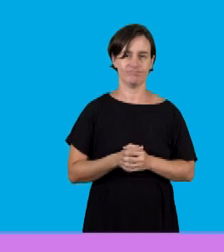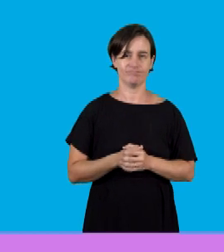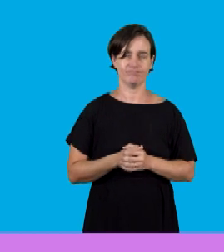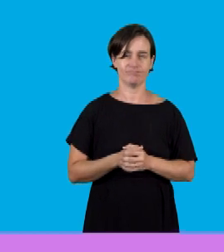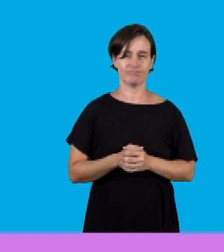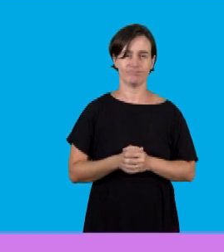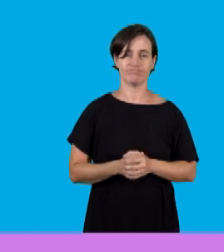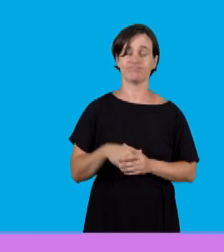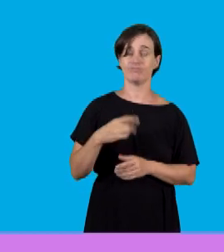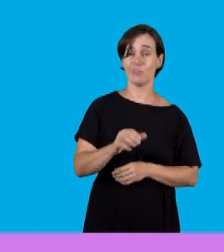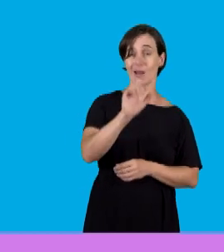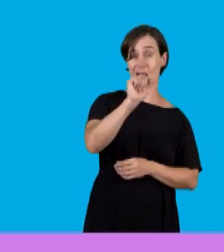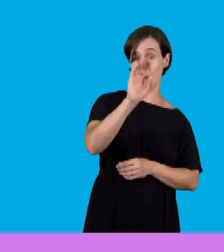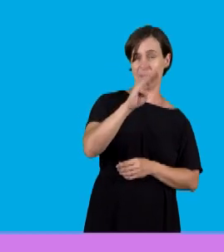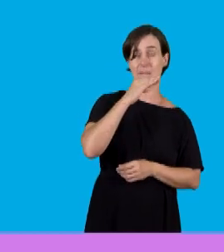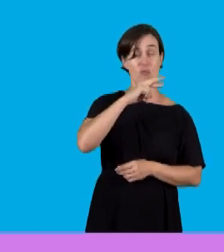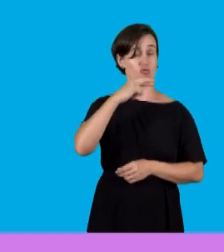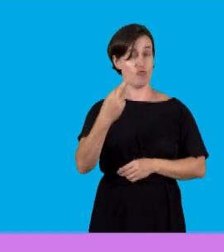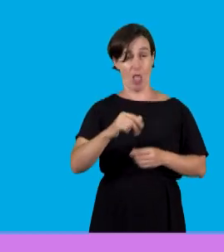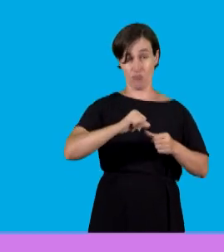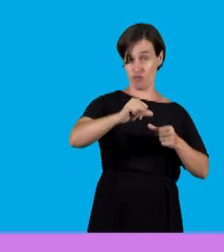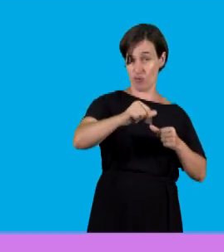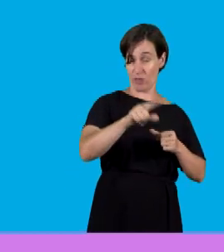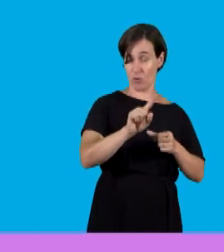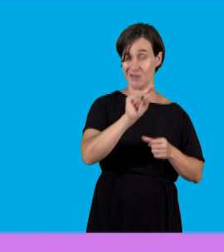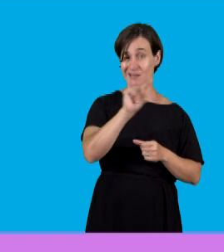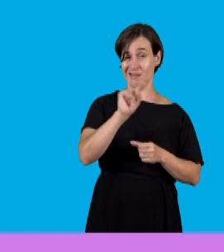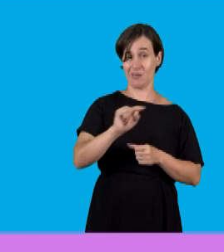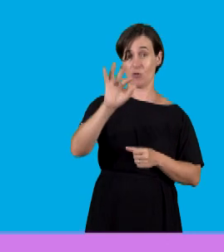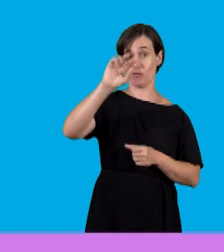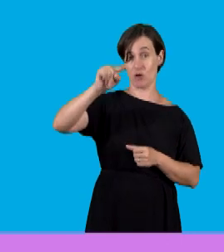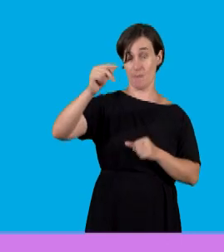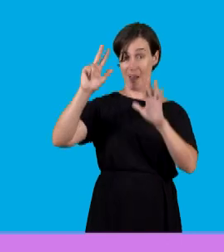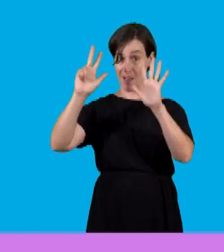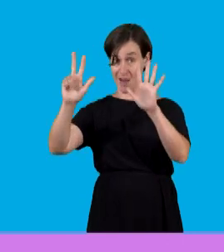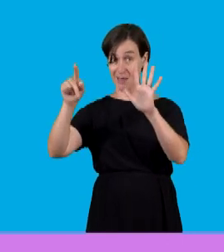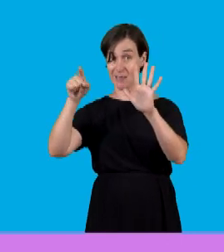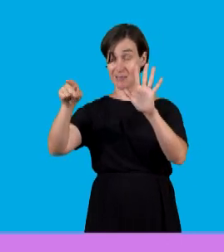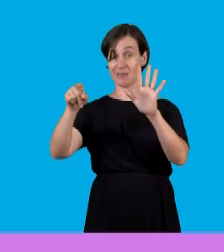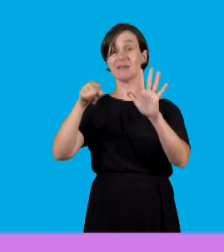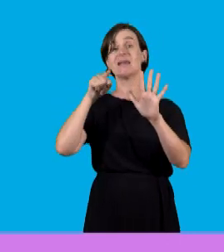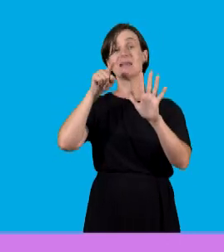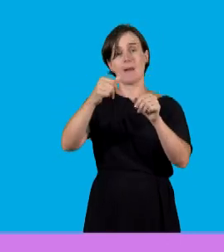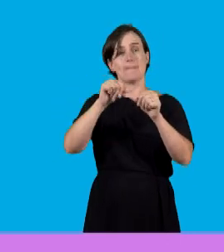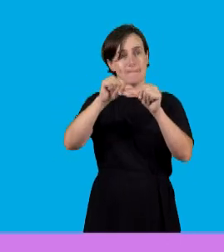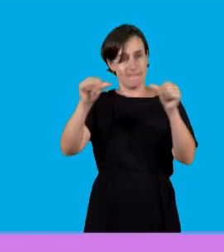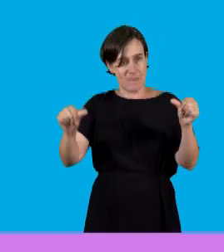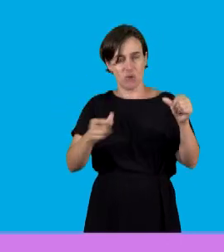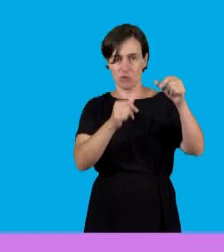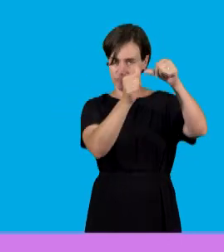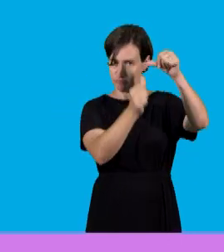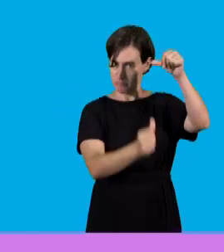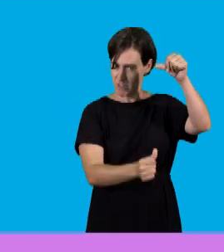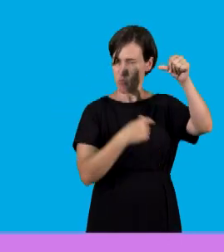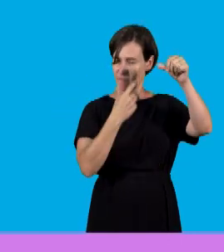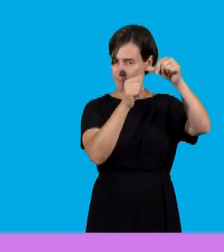breadth. So we say actual breadth is equals to 3.8, which is our measured breadth,